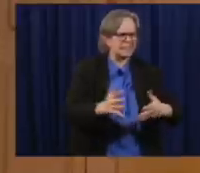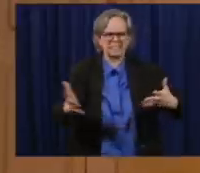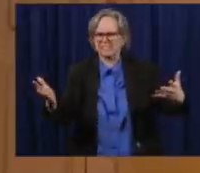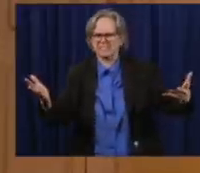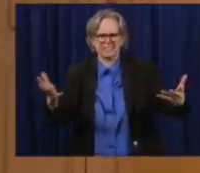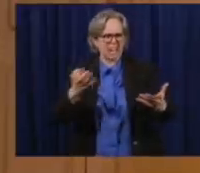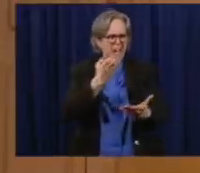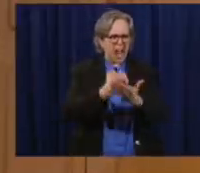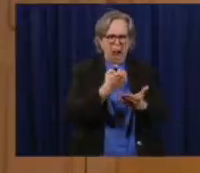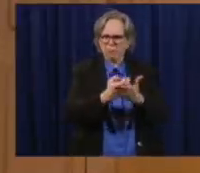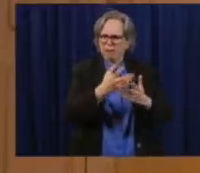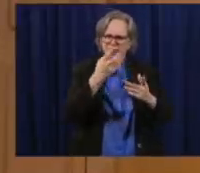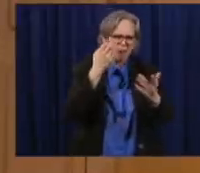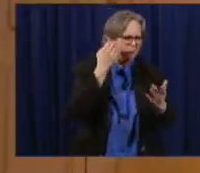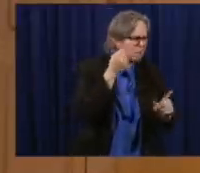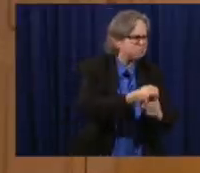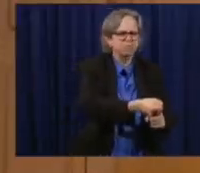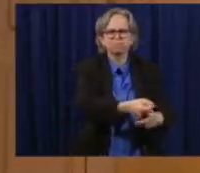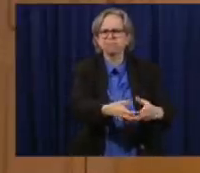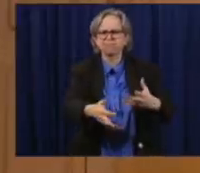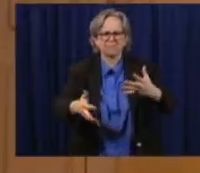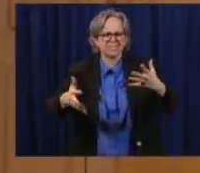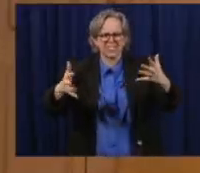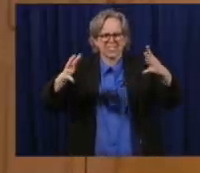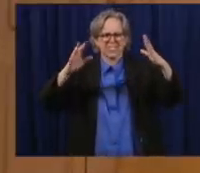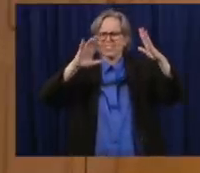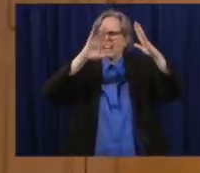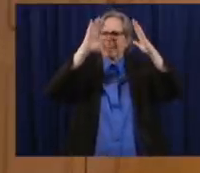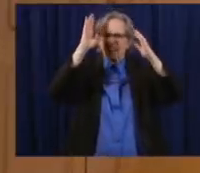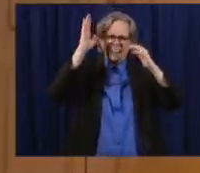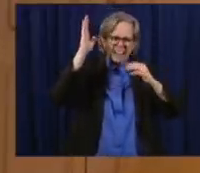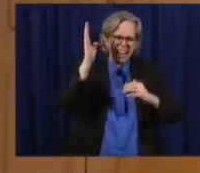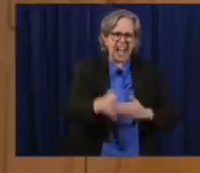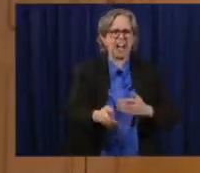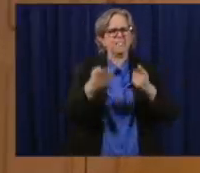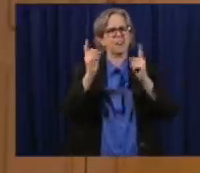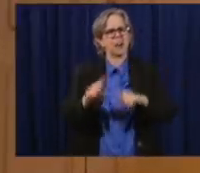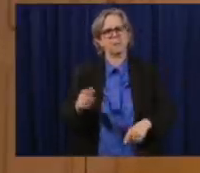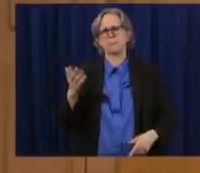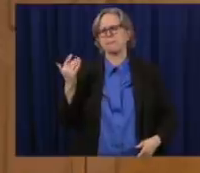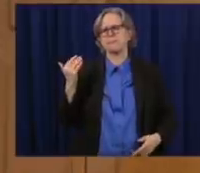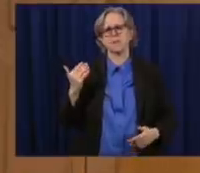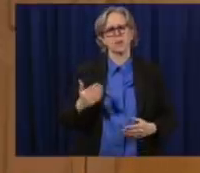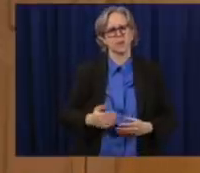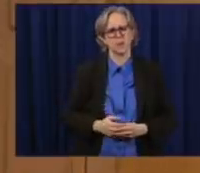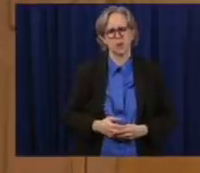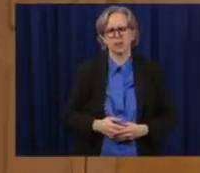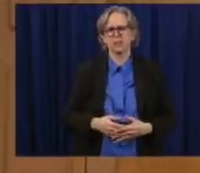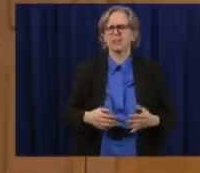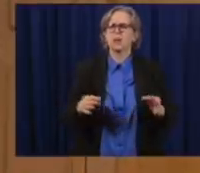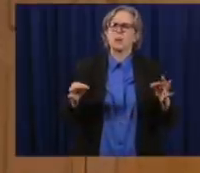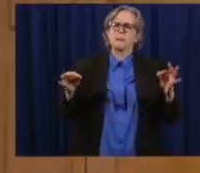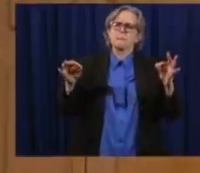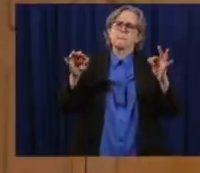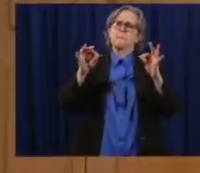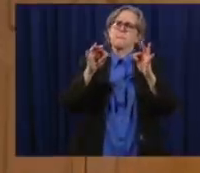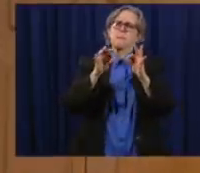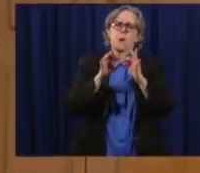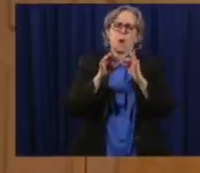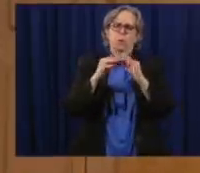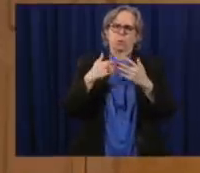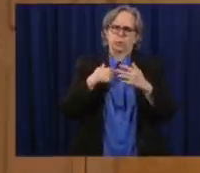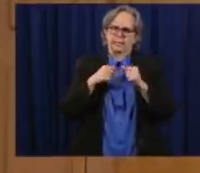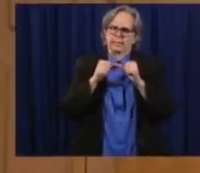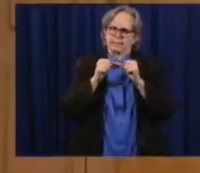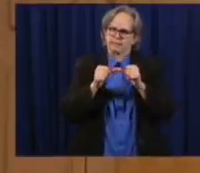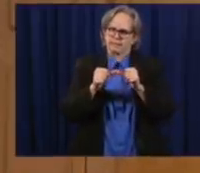times, and it's really important that together we really, really walk that way forward. The virus is still here. It